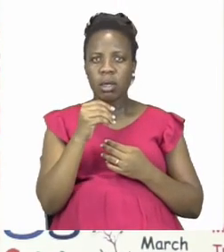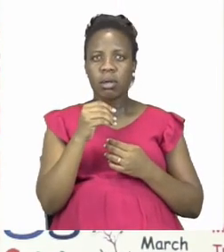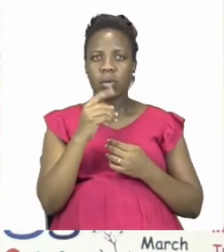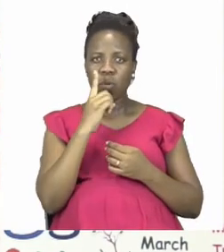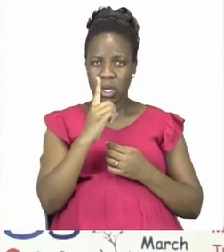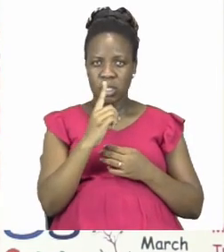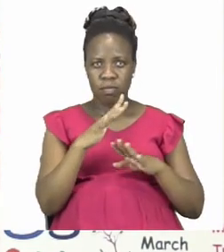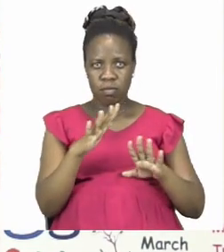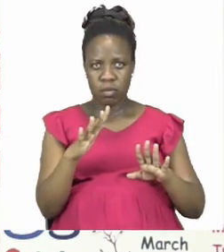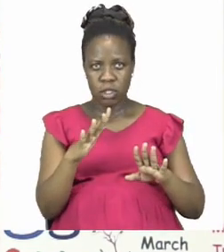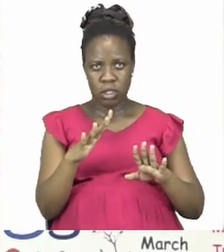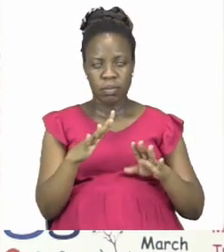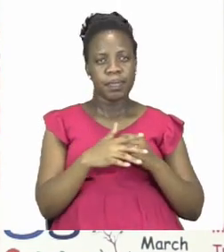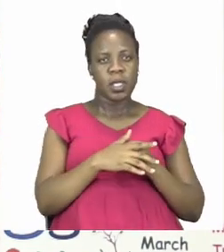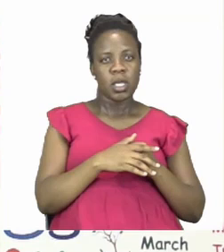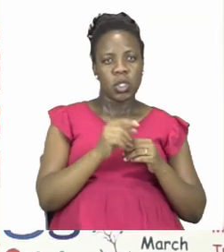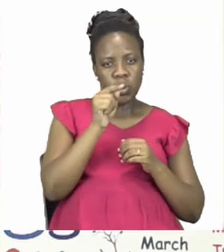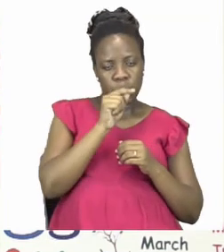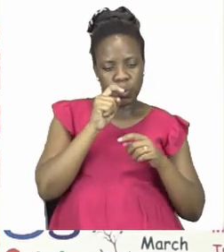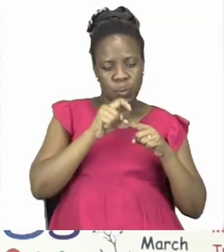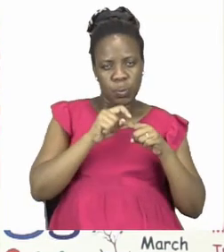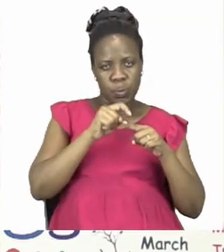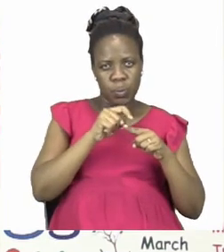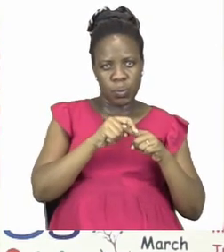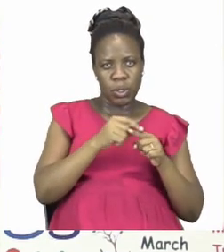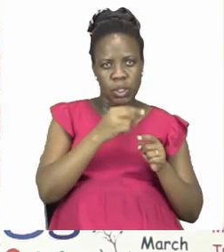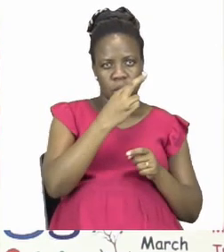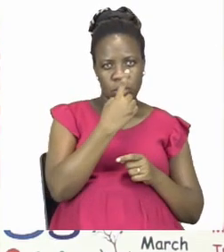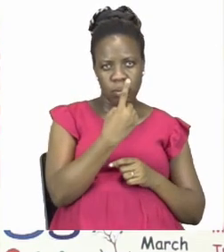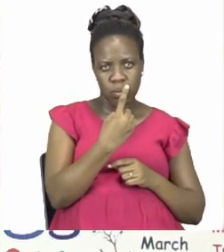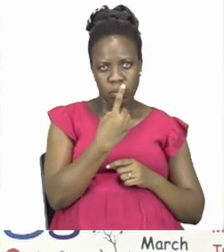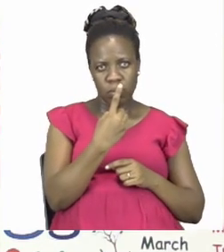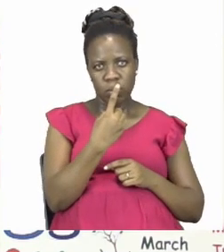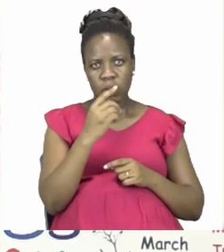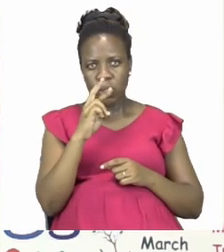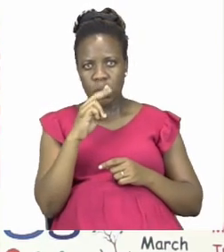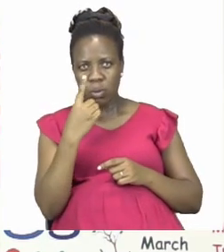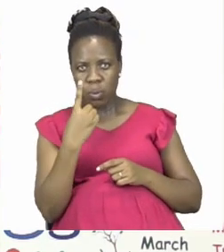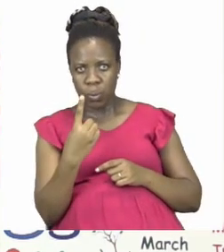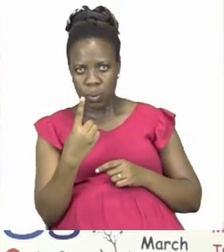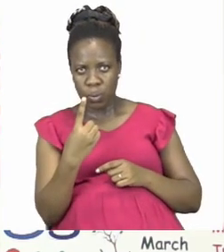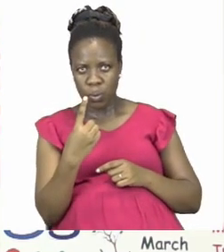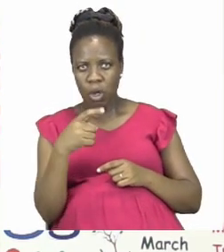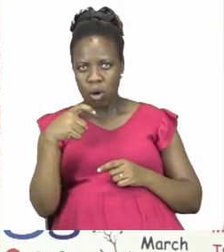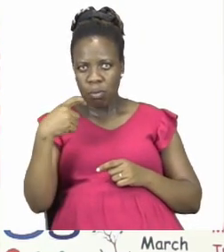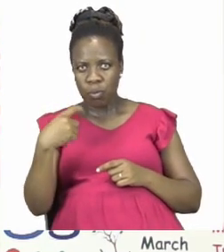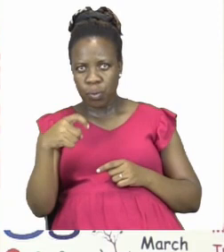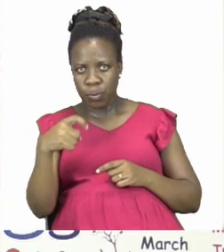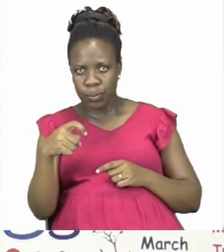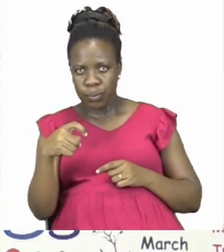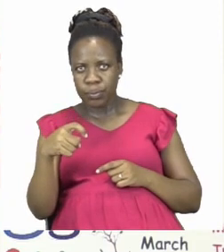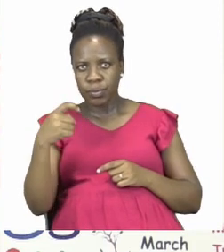to my notes, then I should get 12 Namibian dollars and 25 cents. All